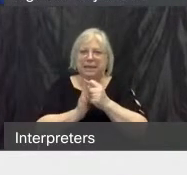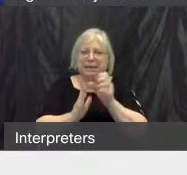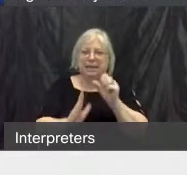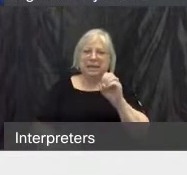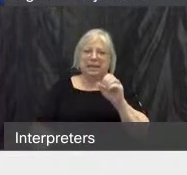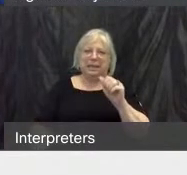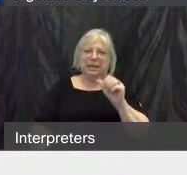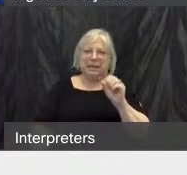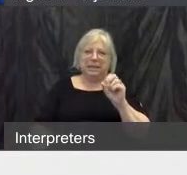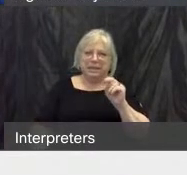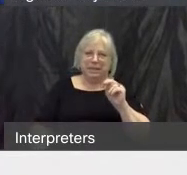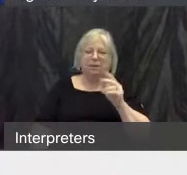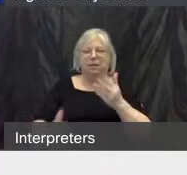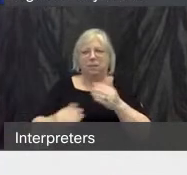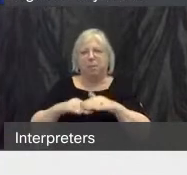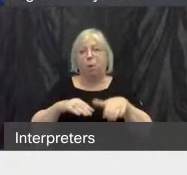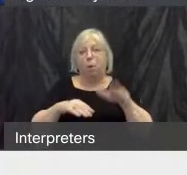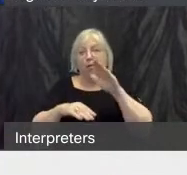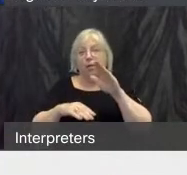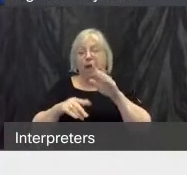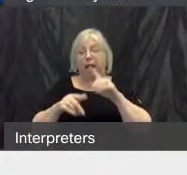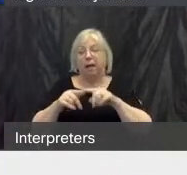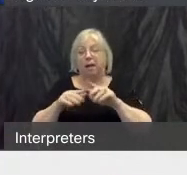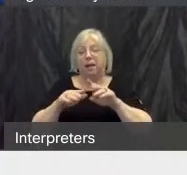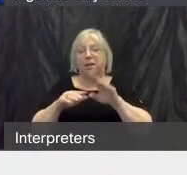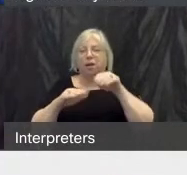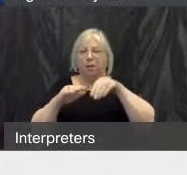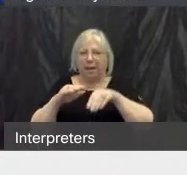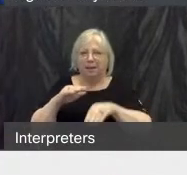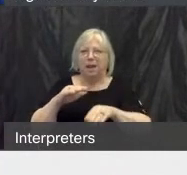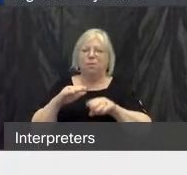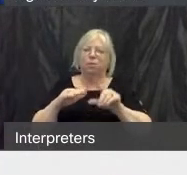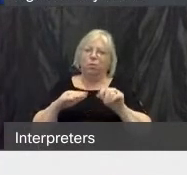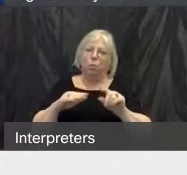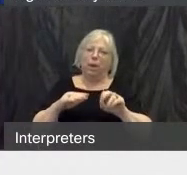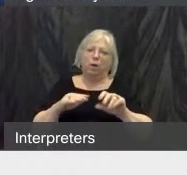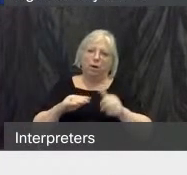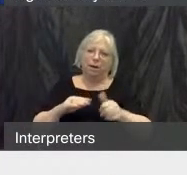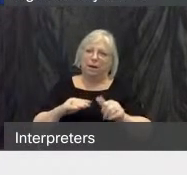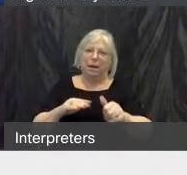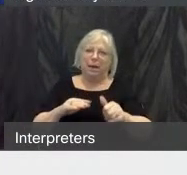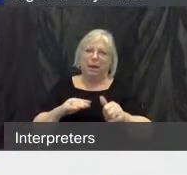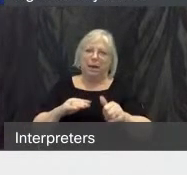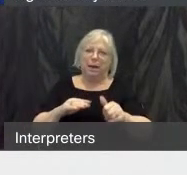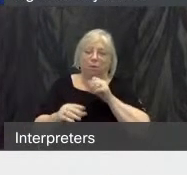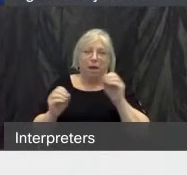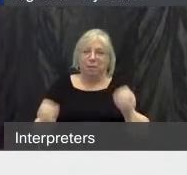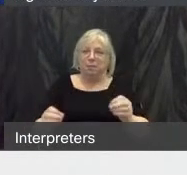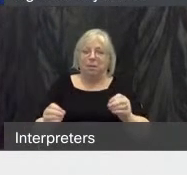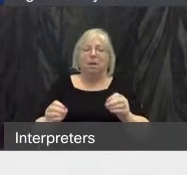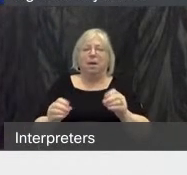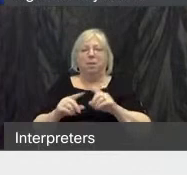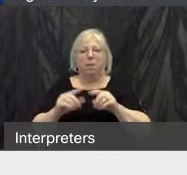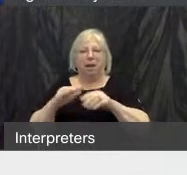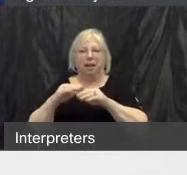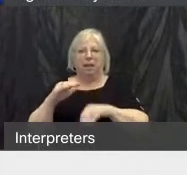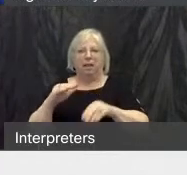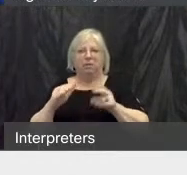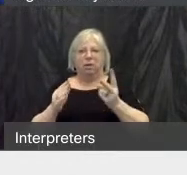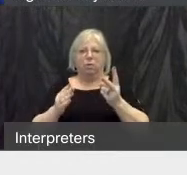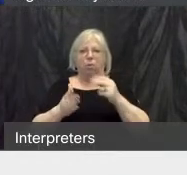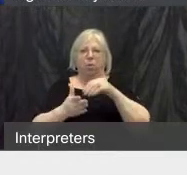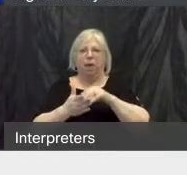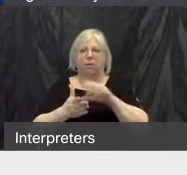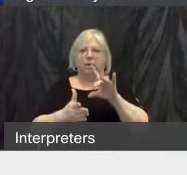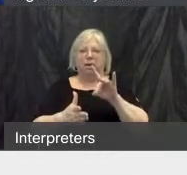go over that, and then go back down to 20 or 10 or not at all for a period of months. Well, But it's less than